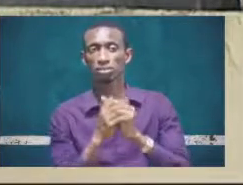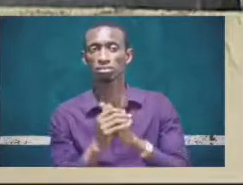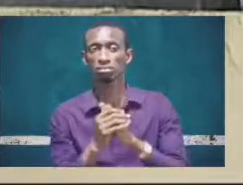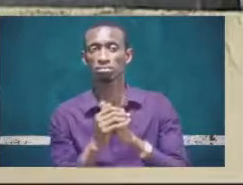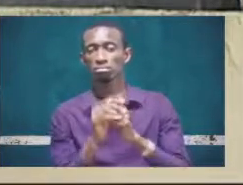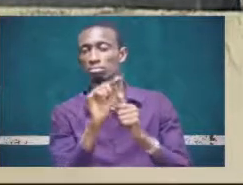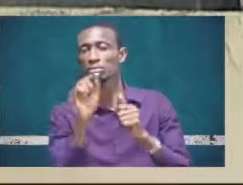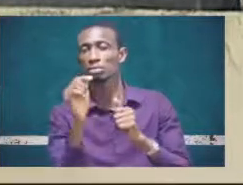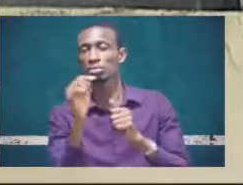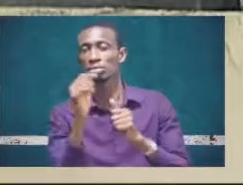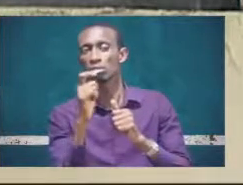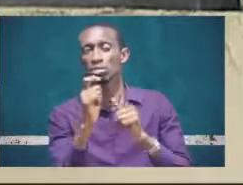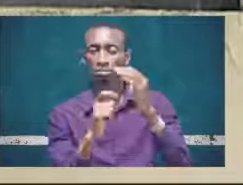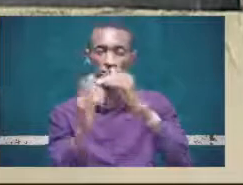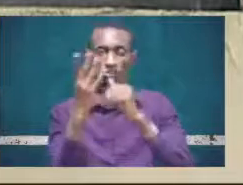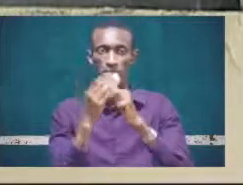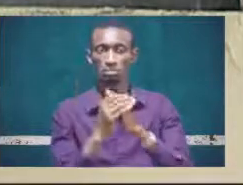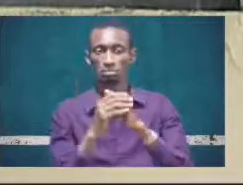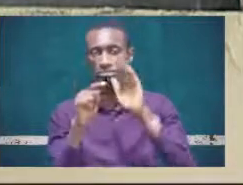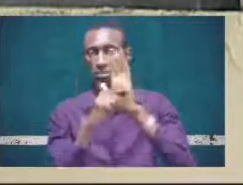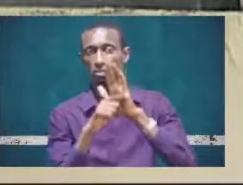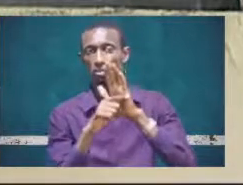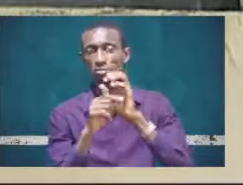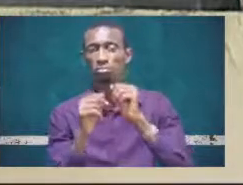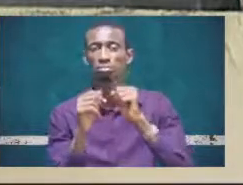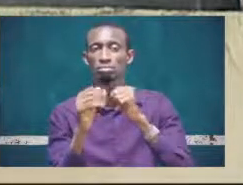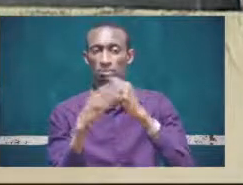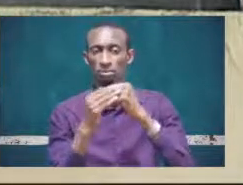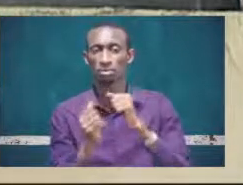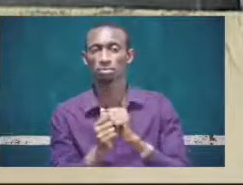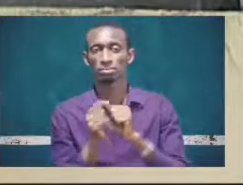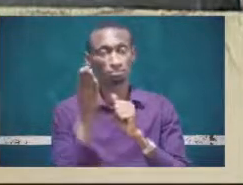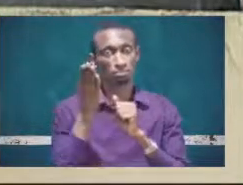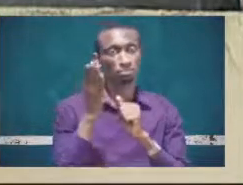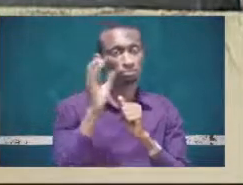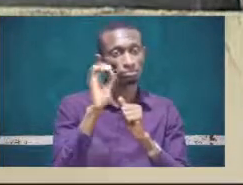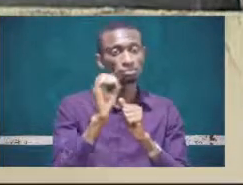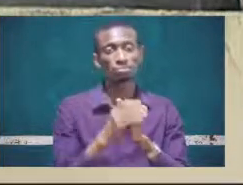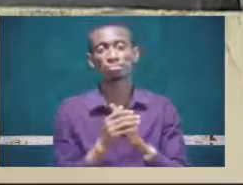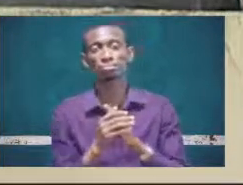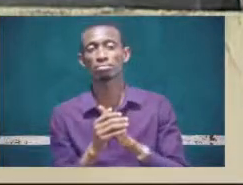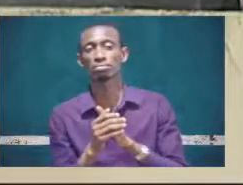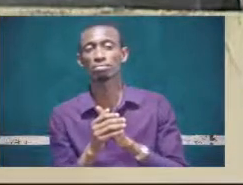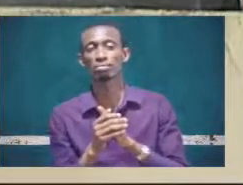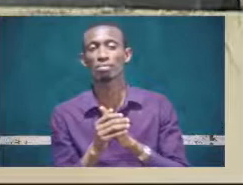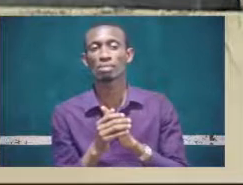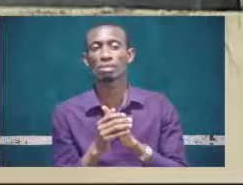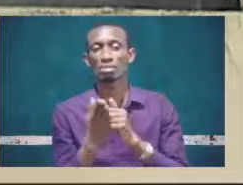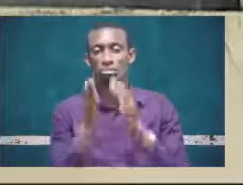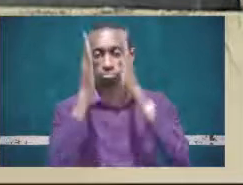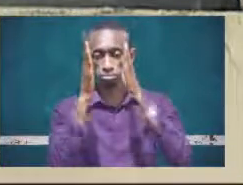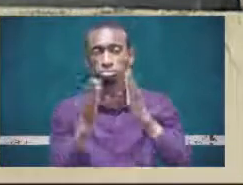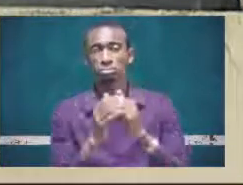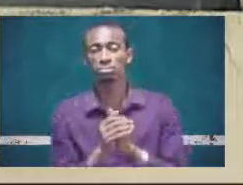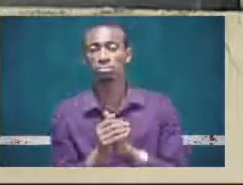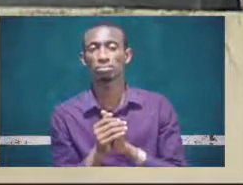4 minus 9. This is, here we have a 0. Root of denominator is not defined there.